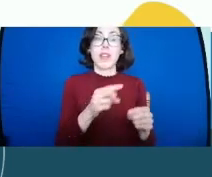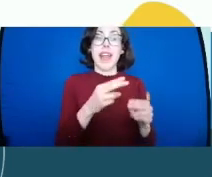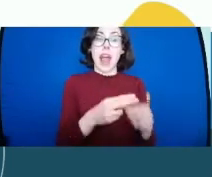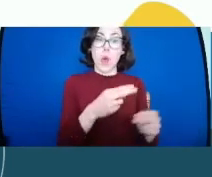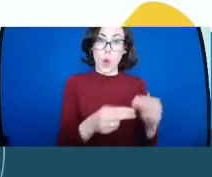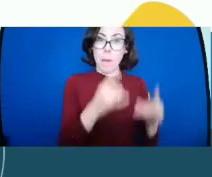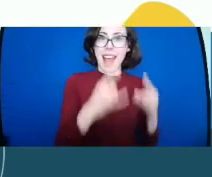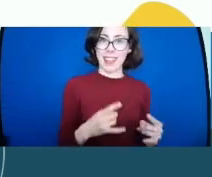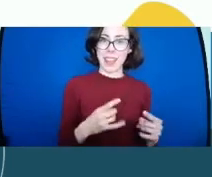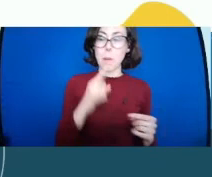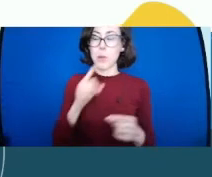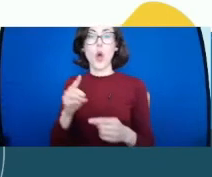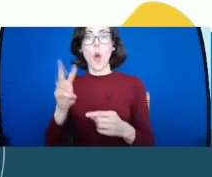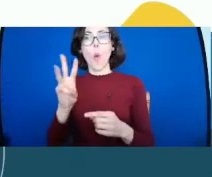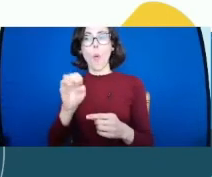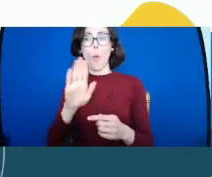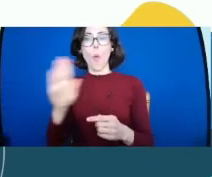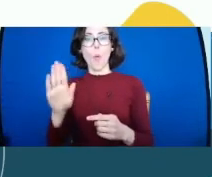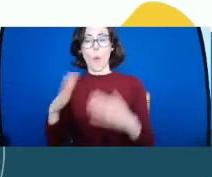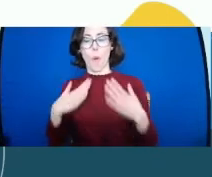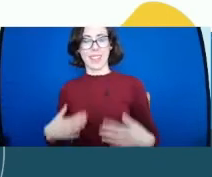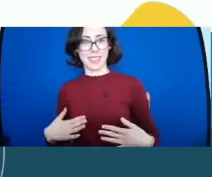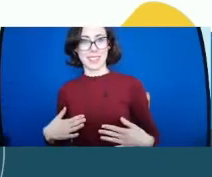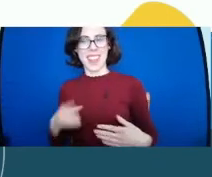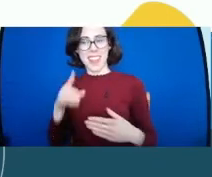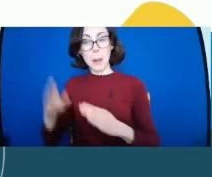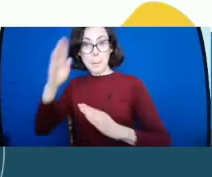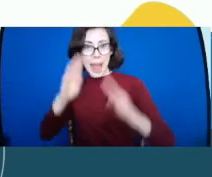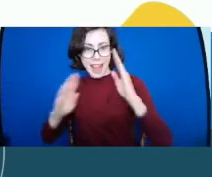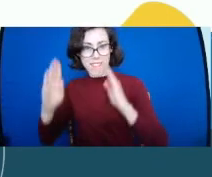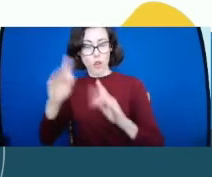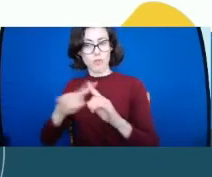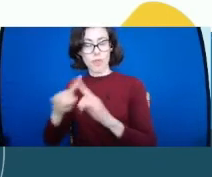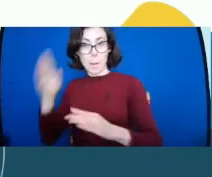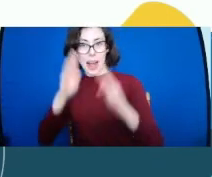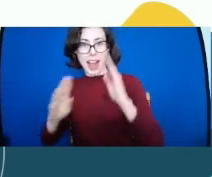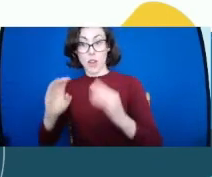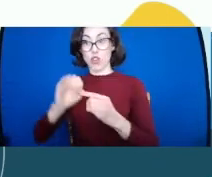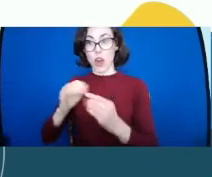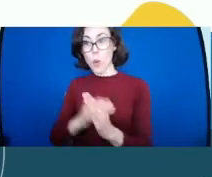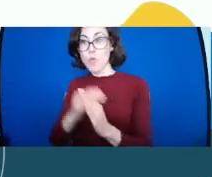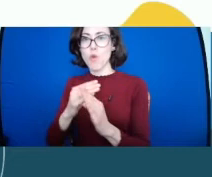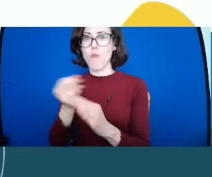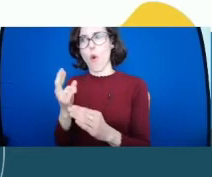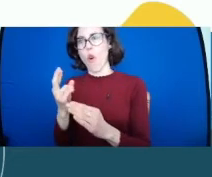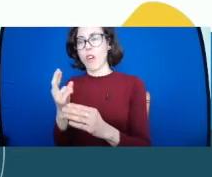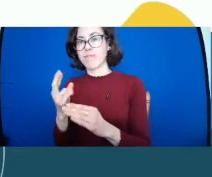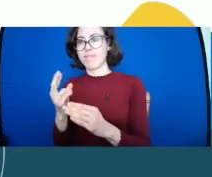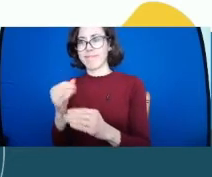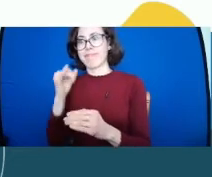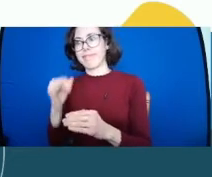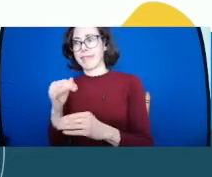of behaviors that we use in order to improve, or in some cases, it could be impair